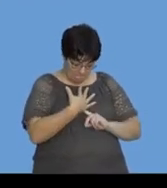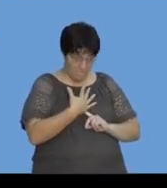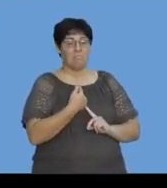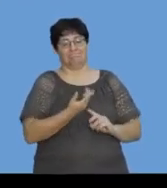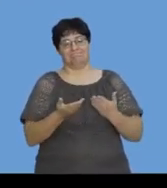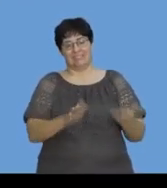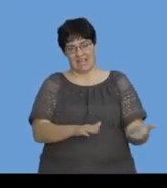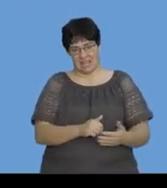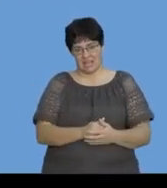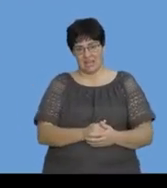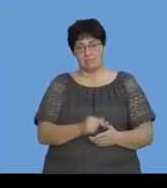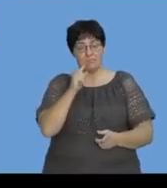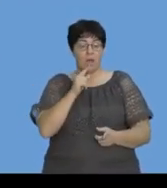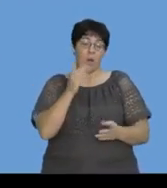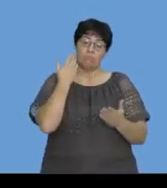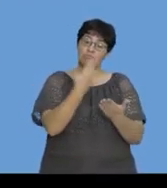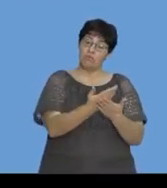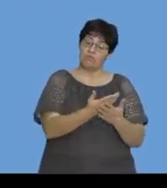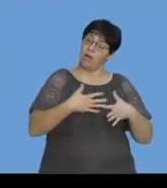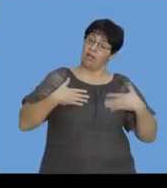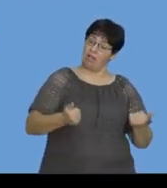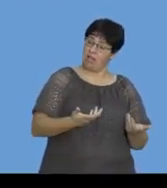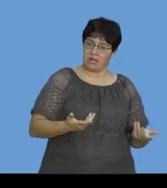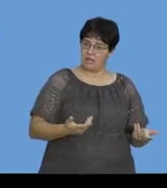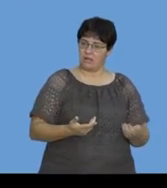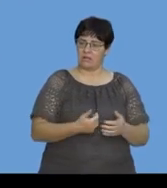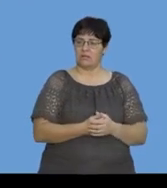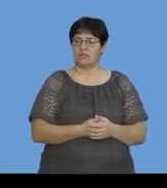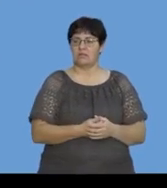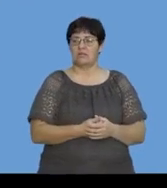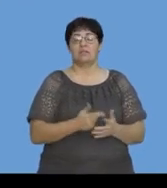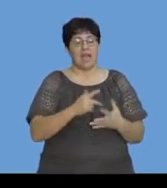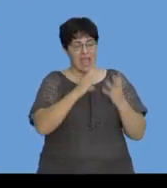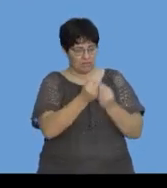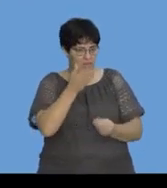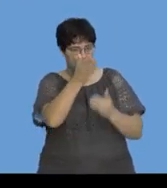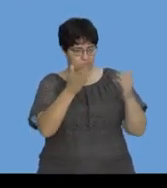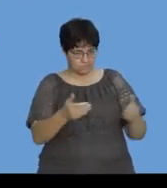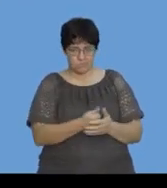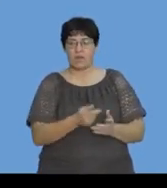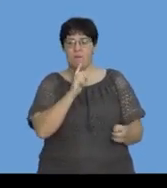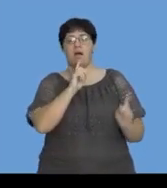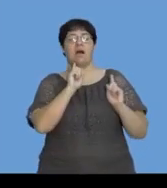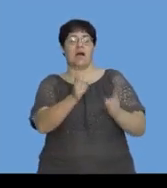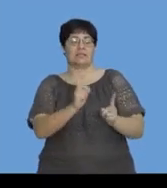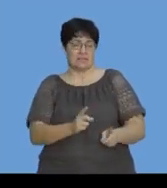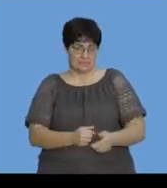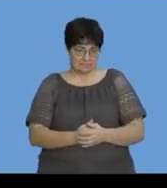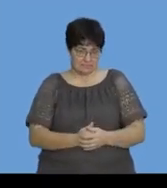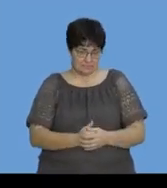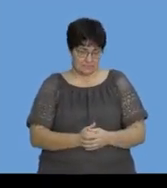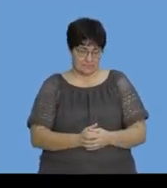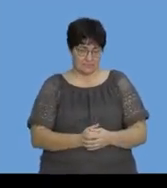people infected. There is no proven cure. So now we've put everything in. Now we go ready to answer